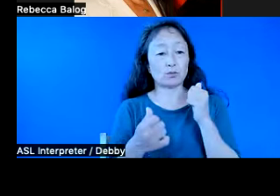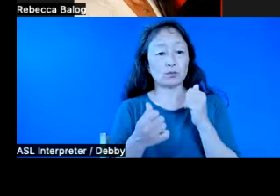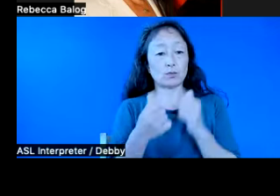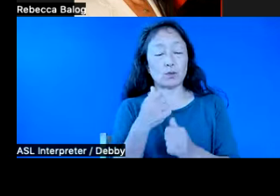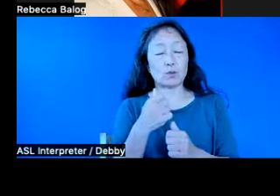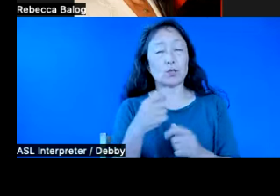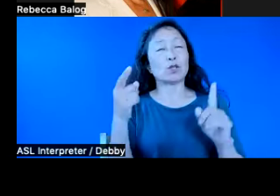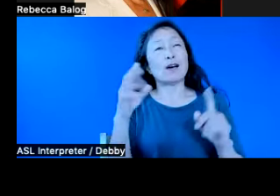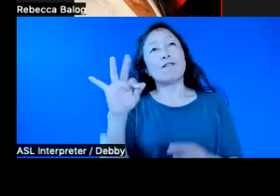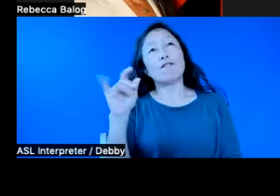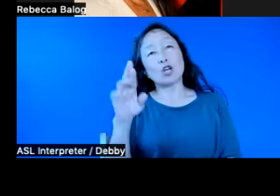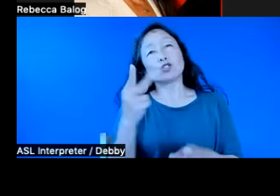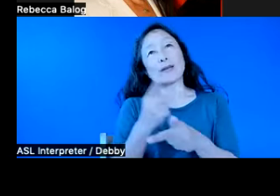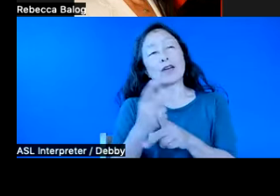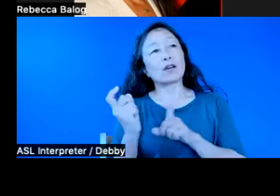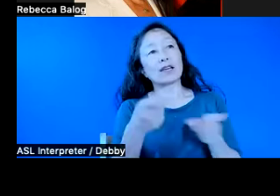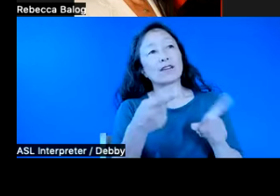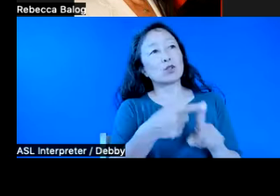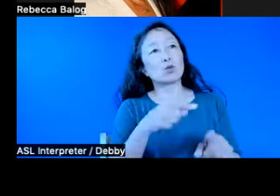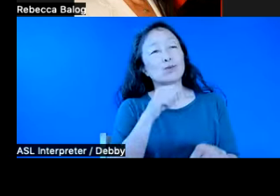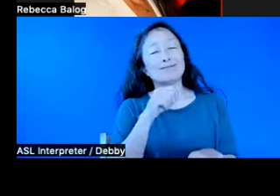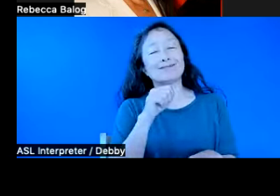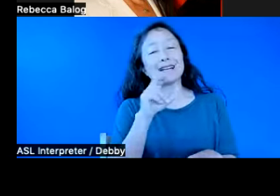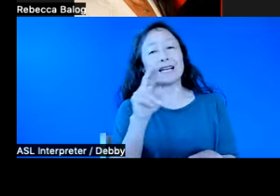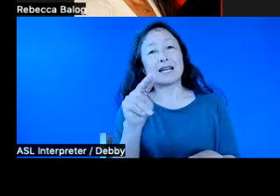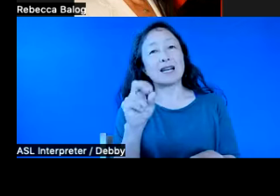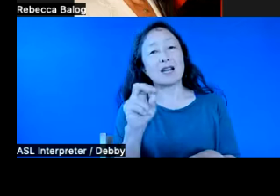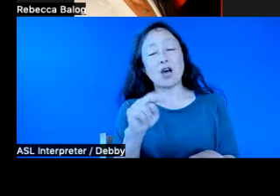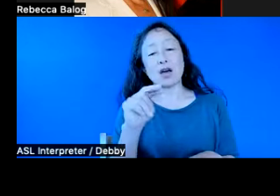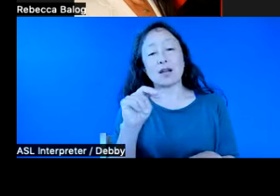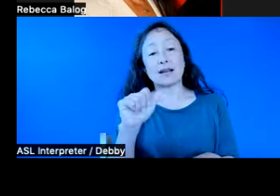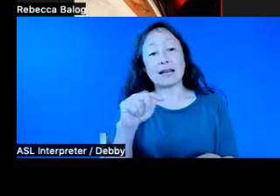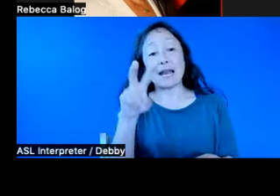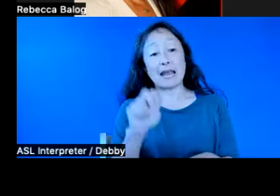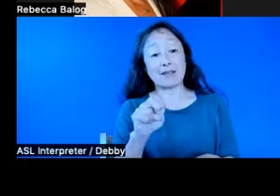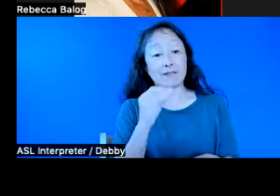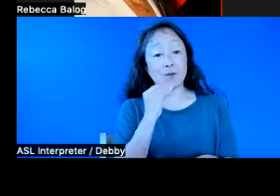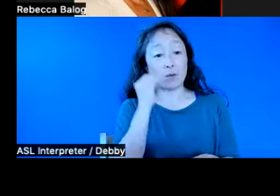So I'm just going to say that. Typical form used to assess child abuse or neglect.